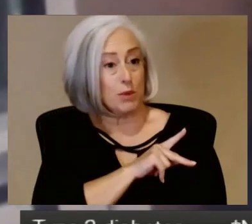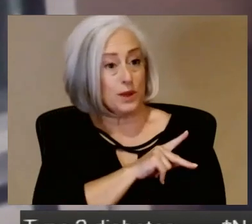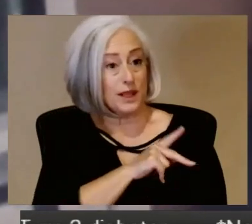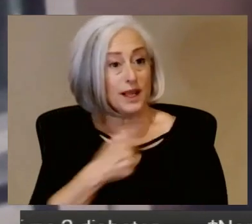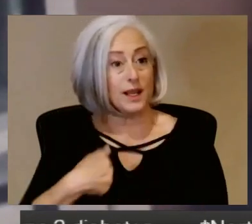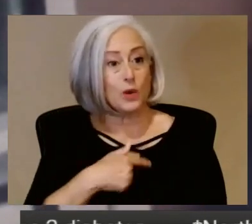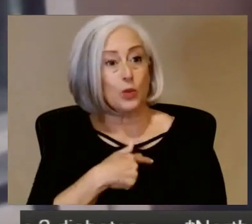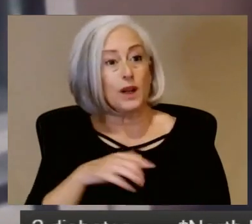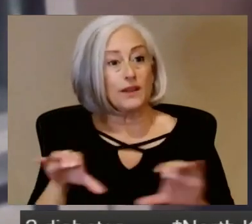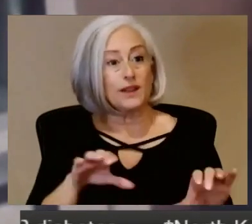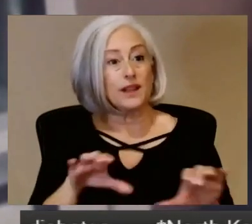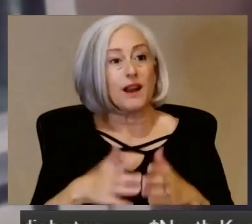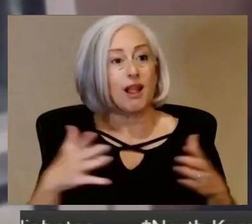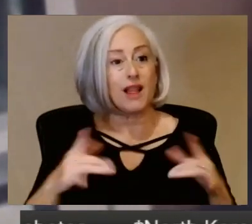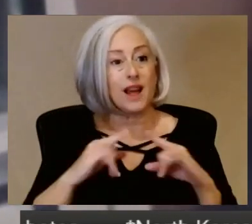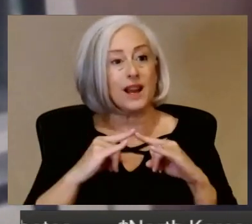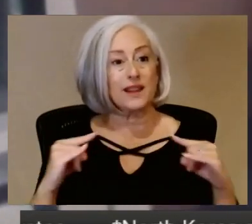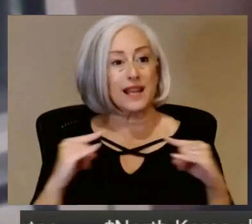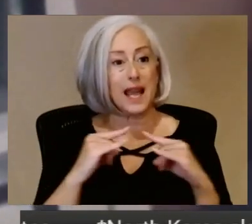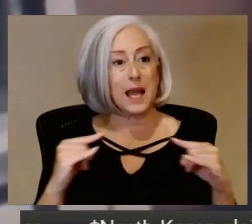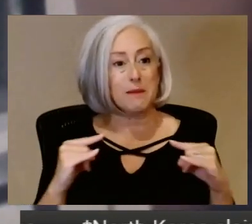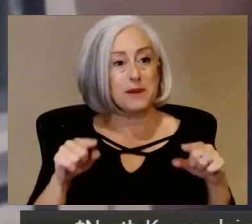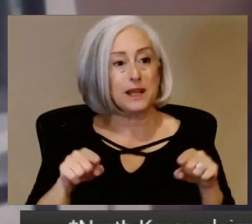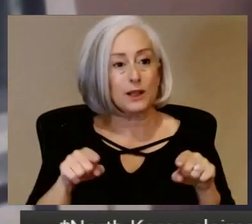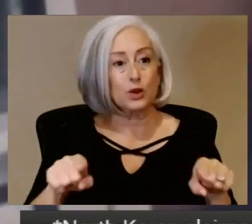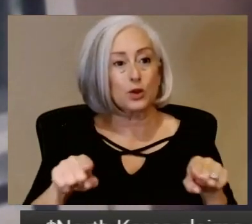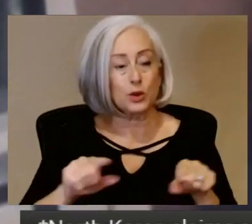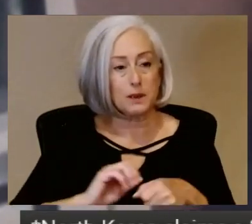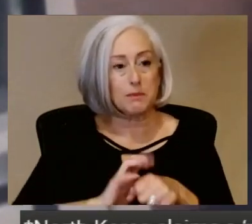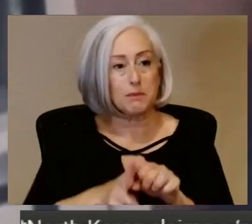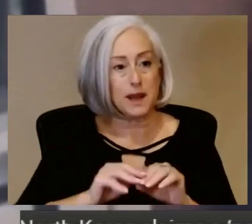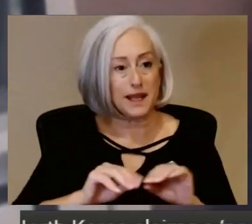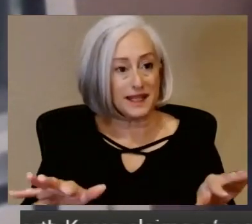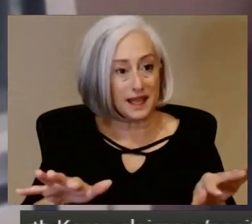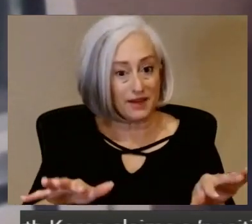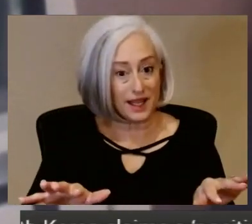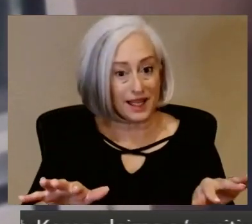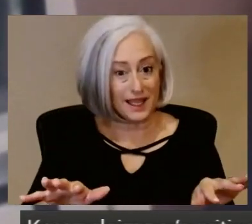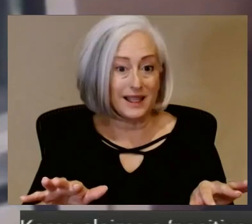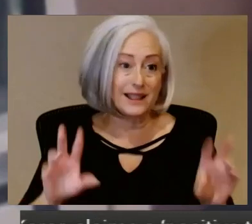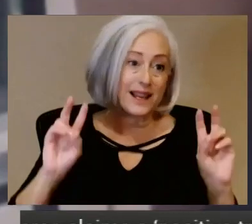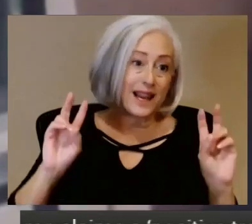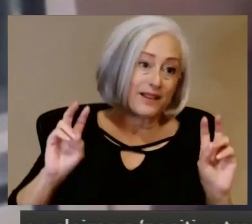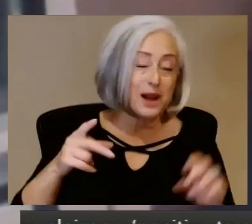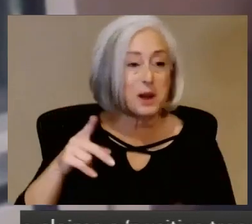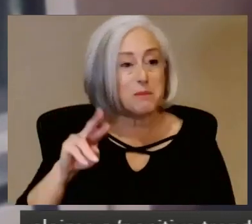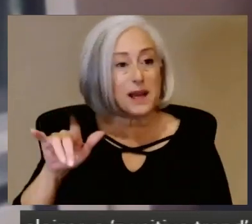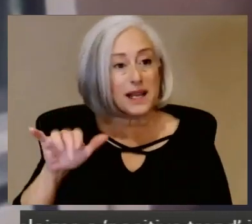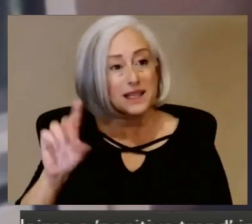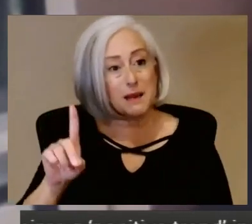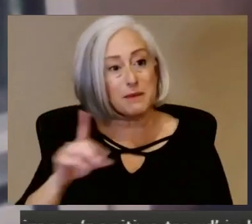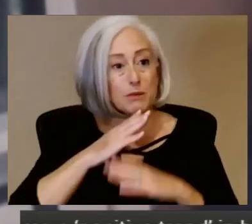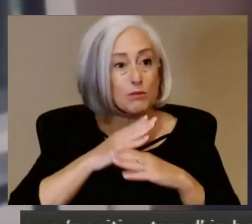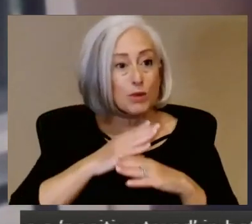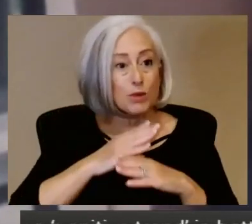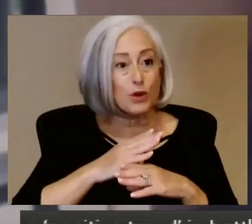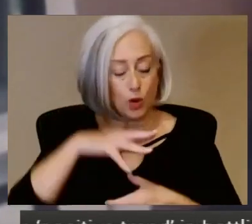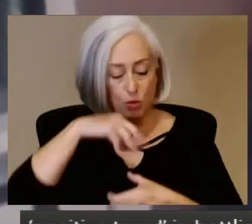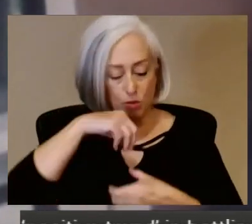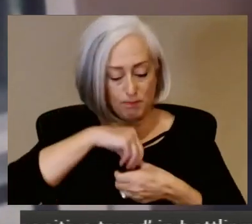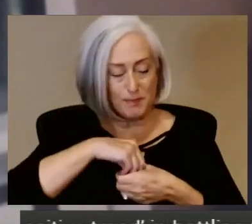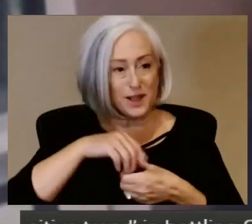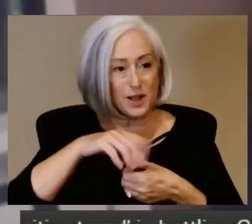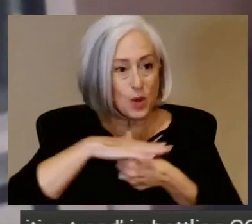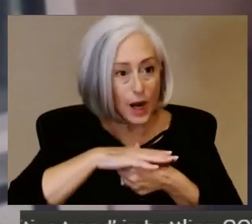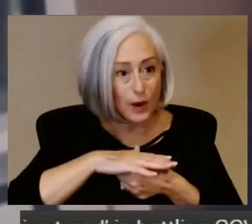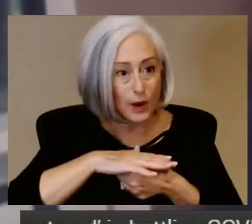camping since the start of the pandemic because it's sort of the pandemic-proof vacation. You're self-contained, it's almost all outside.